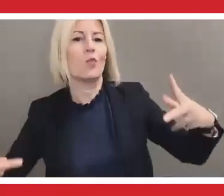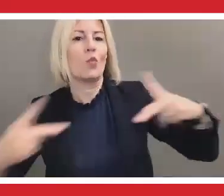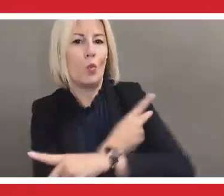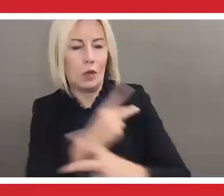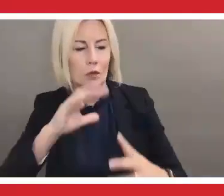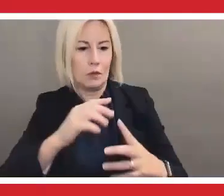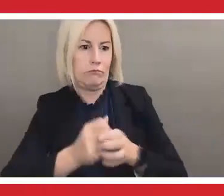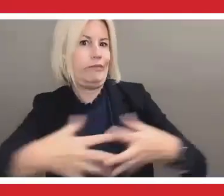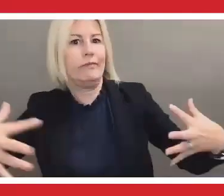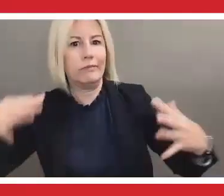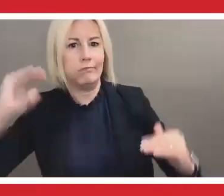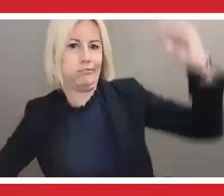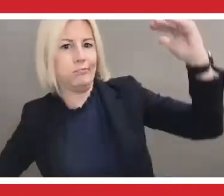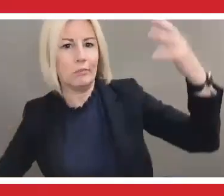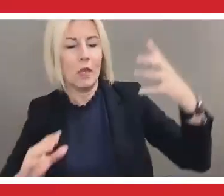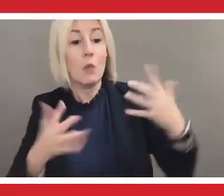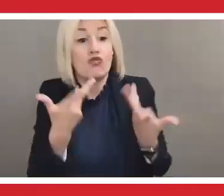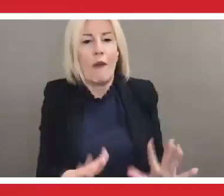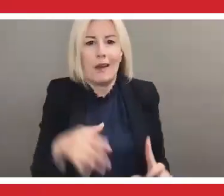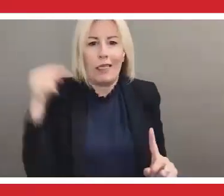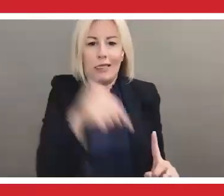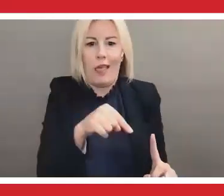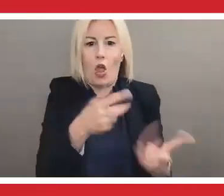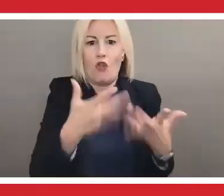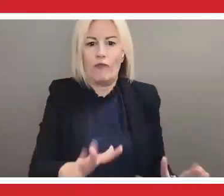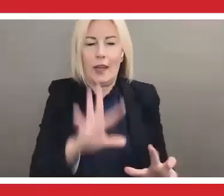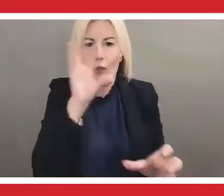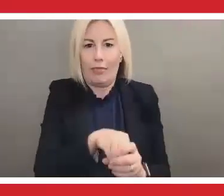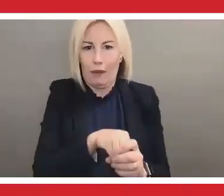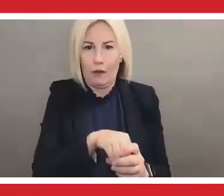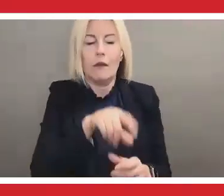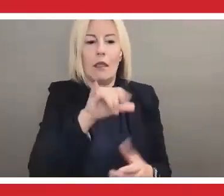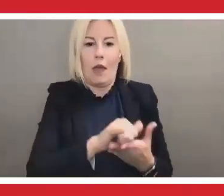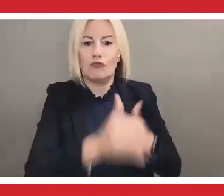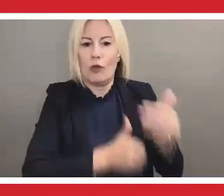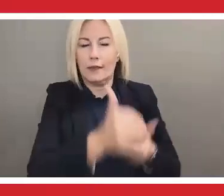of latent within the digitalization process.